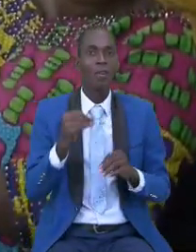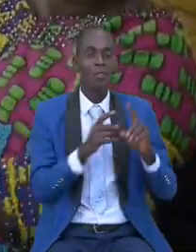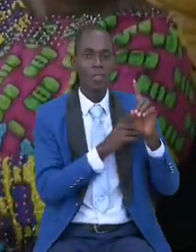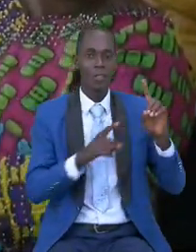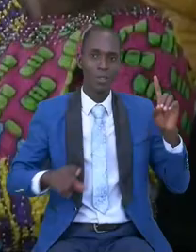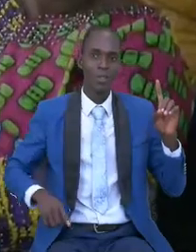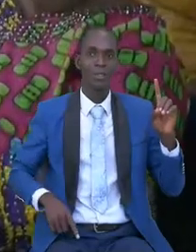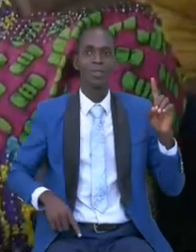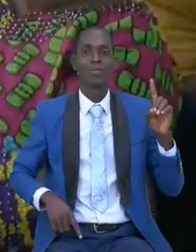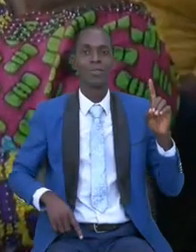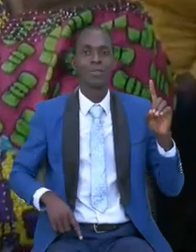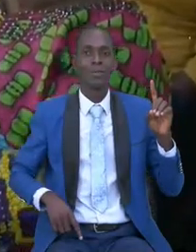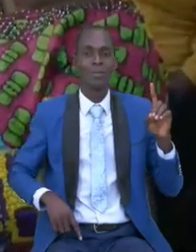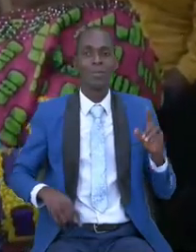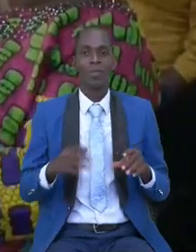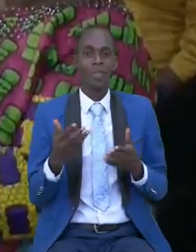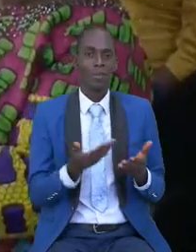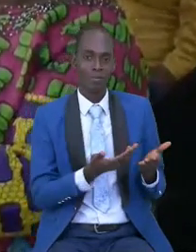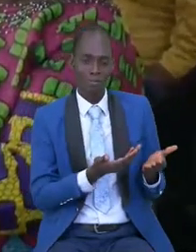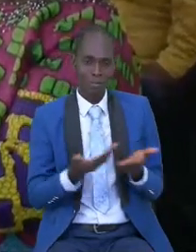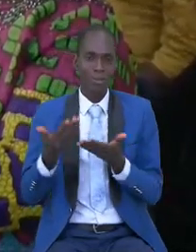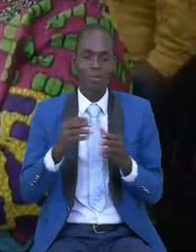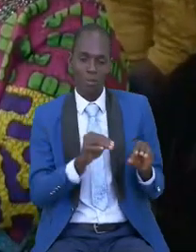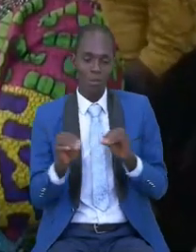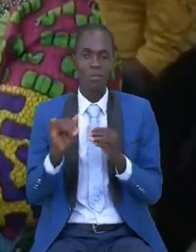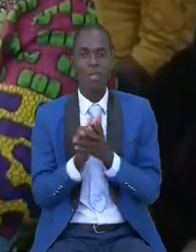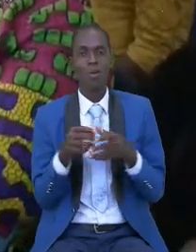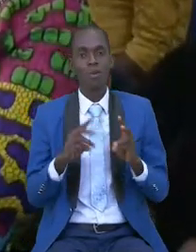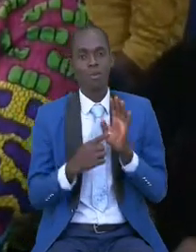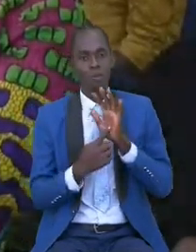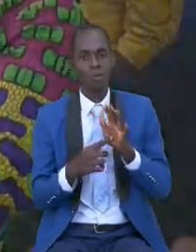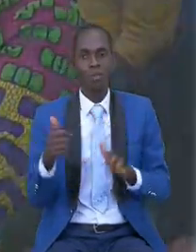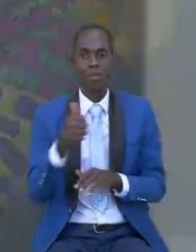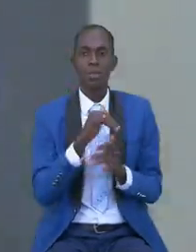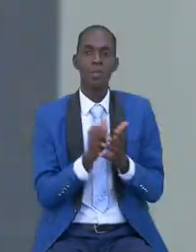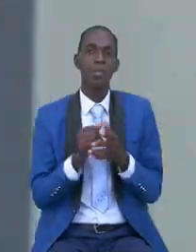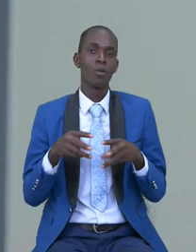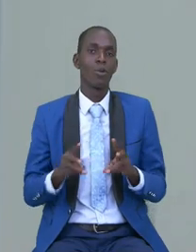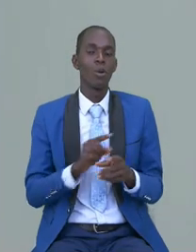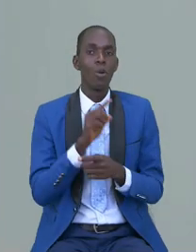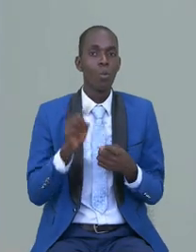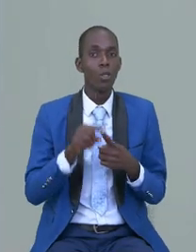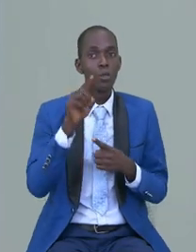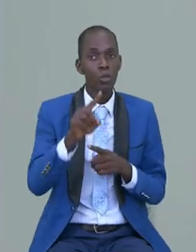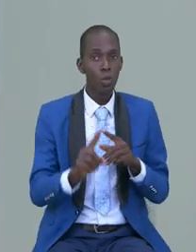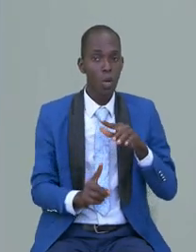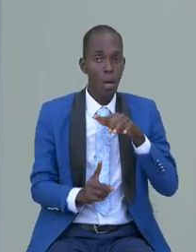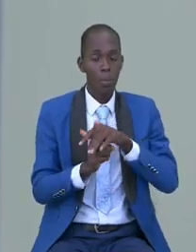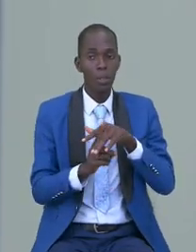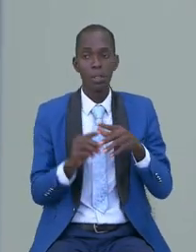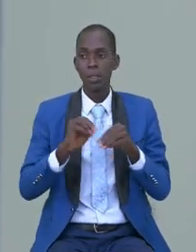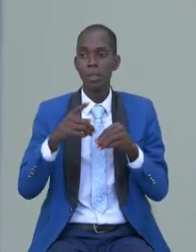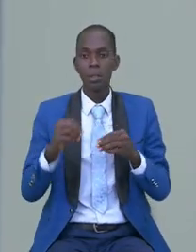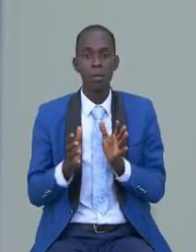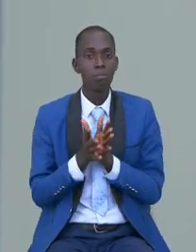Lord? Carry yourself that way. Show yourself that way. When you appear in the public, even in